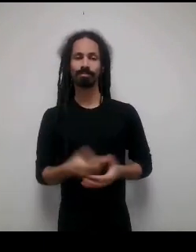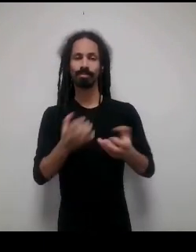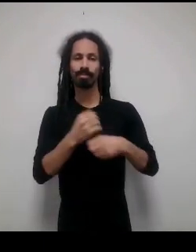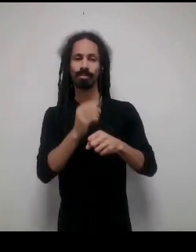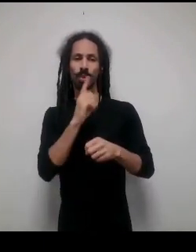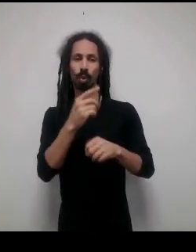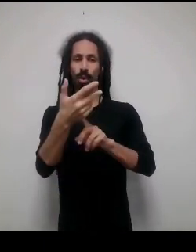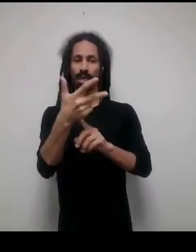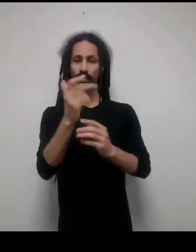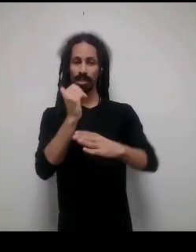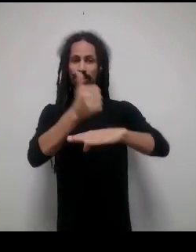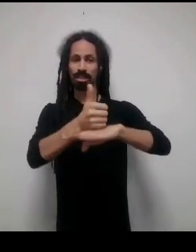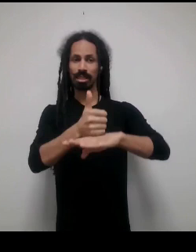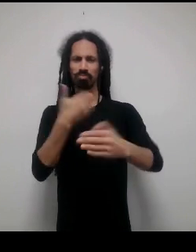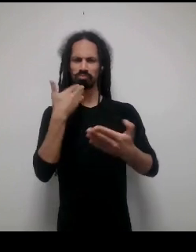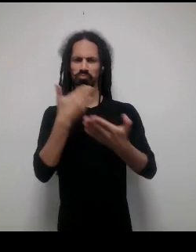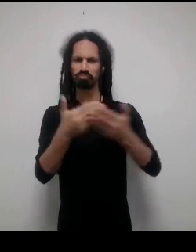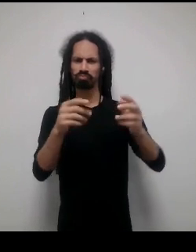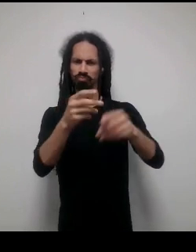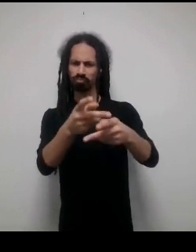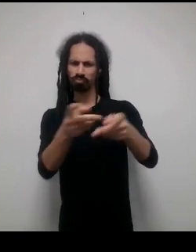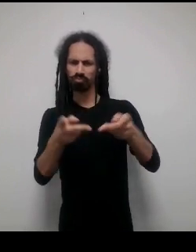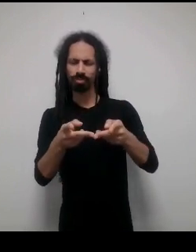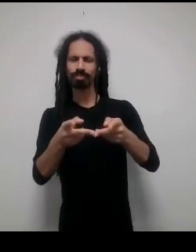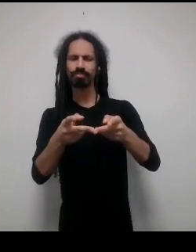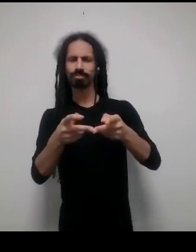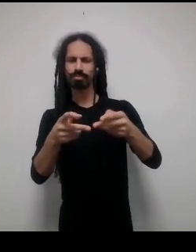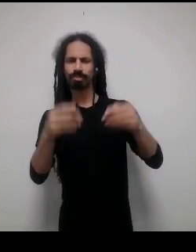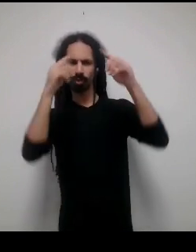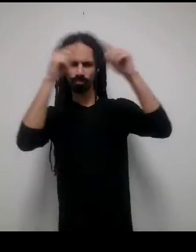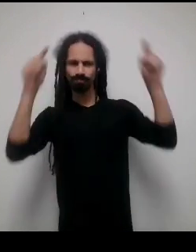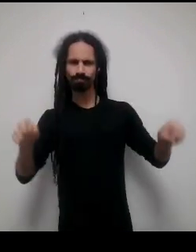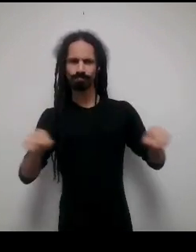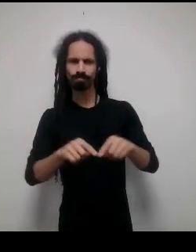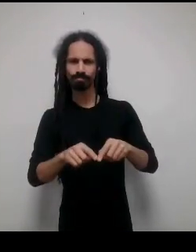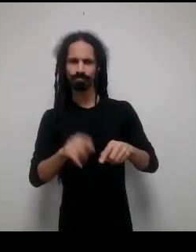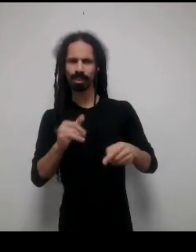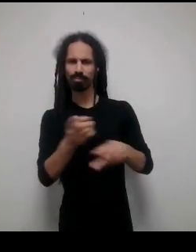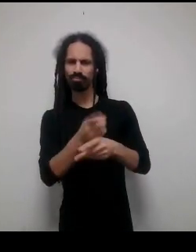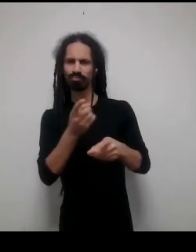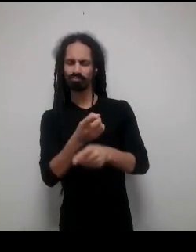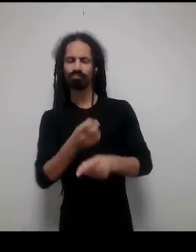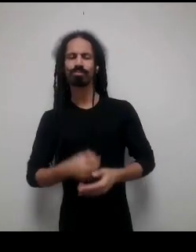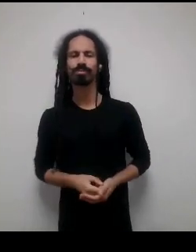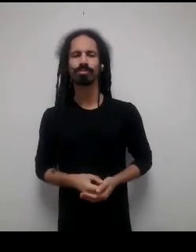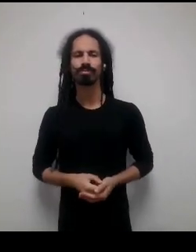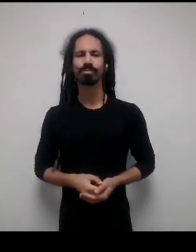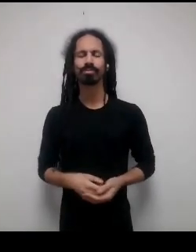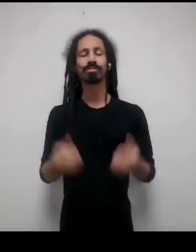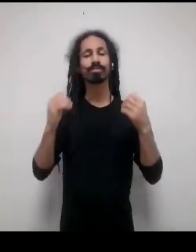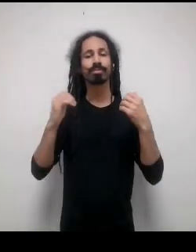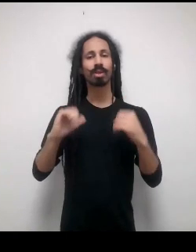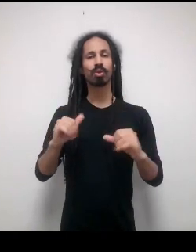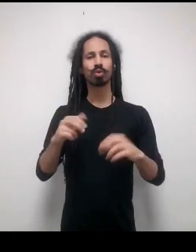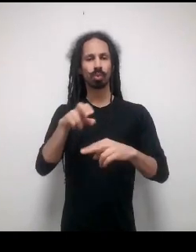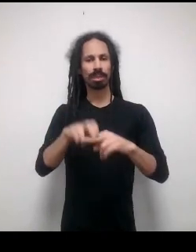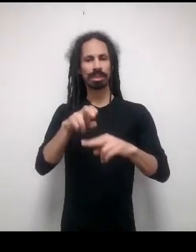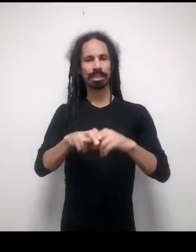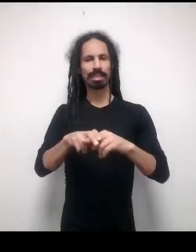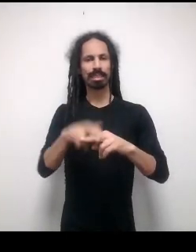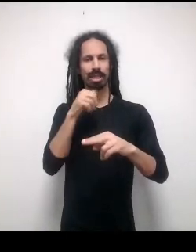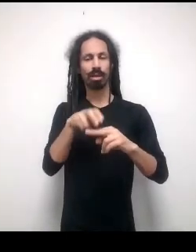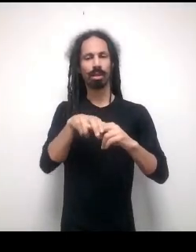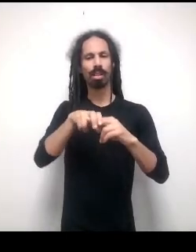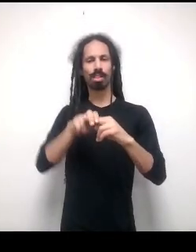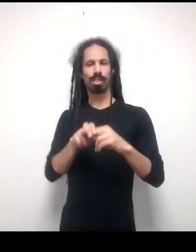so that the camera is capturing you from about that point of your body and upwards. Try sitting on the edge of the seat to ensure that you